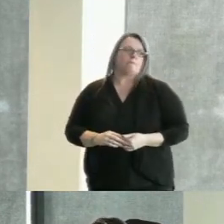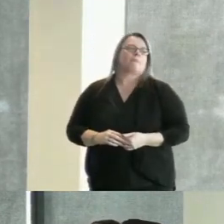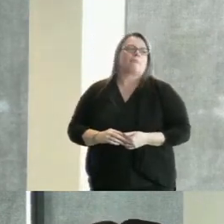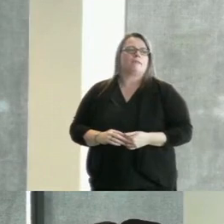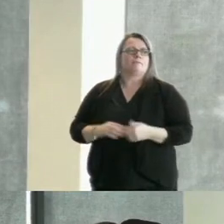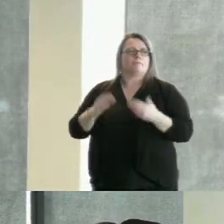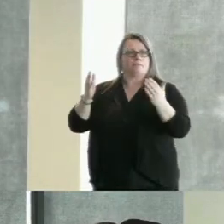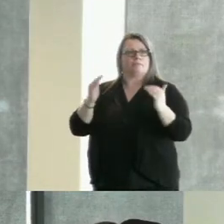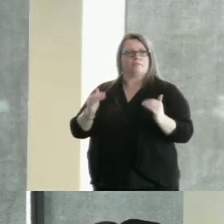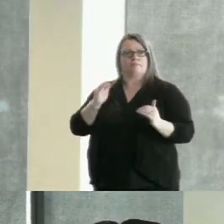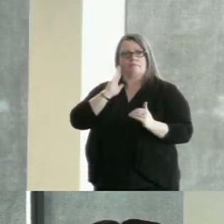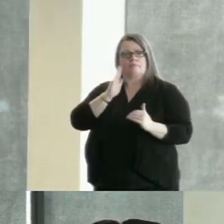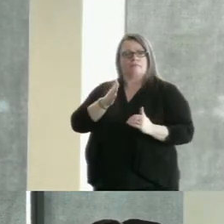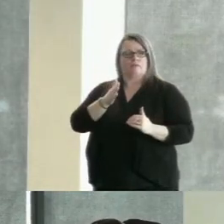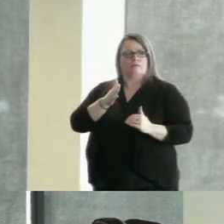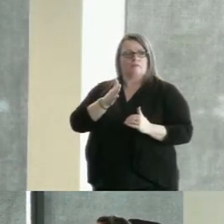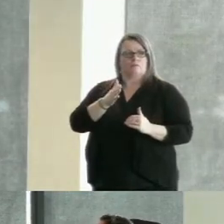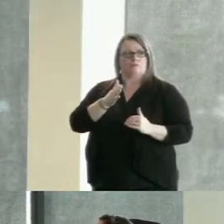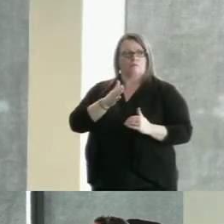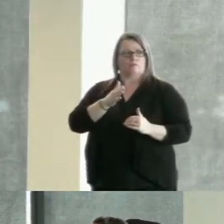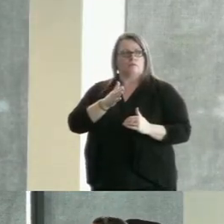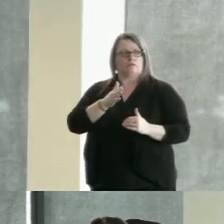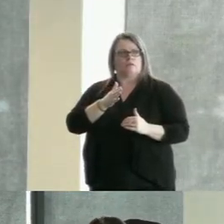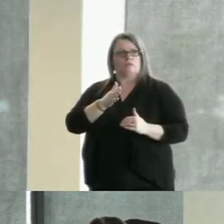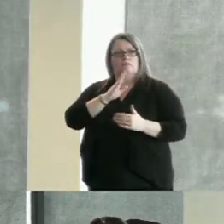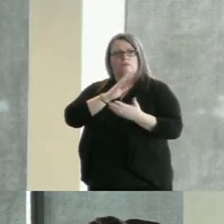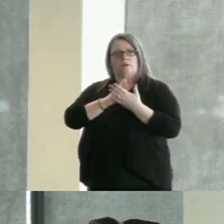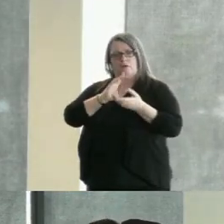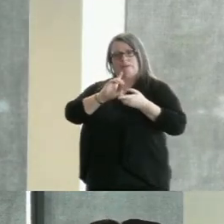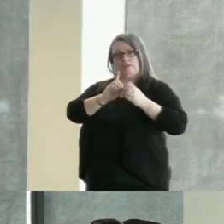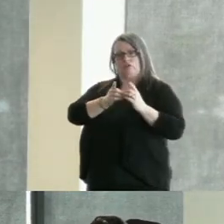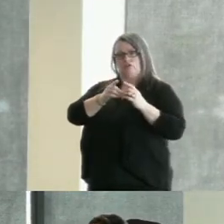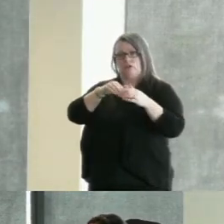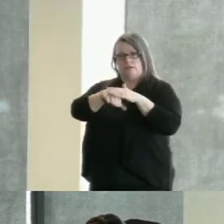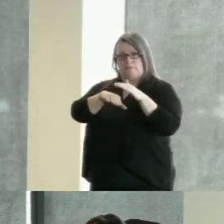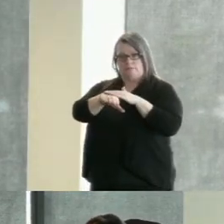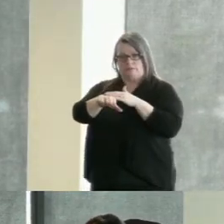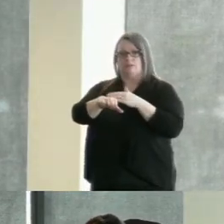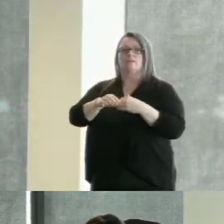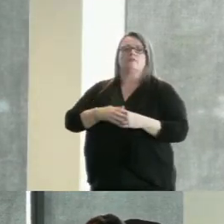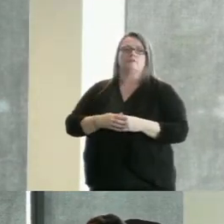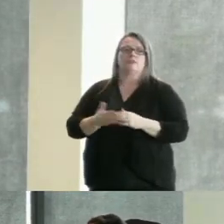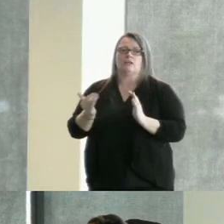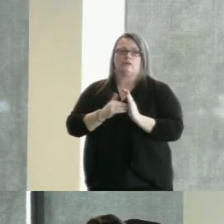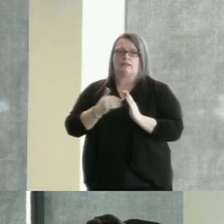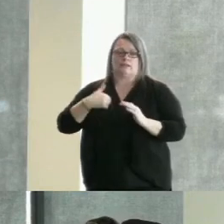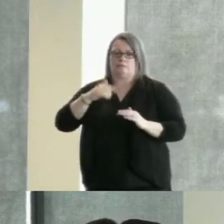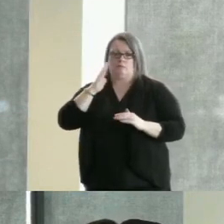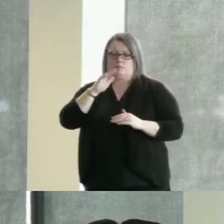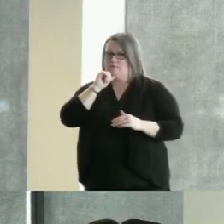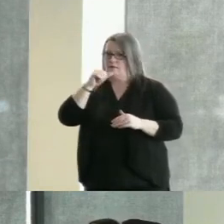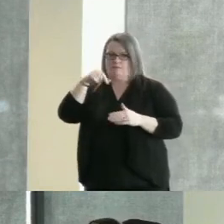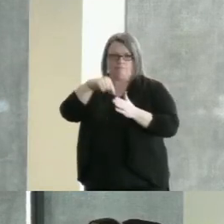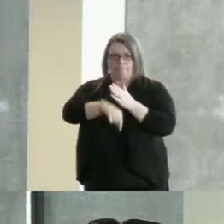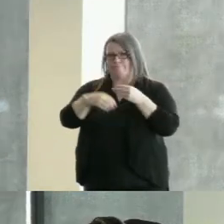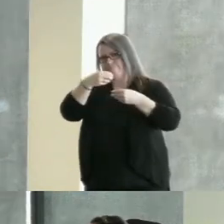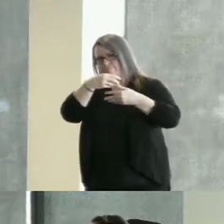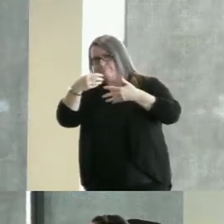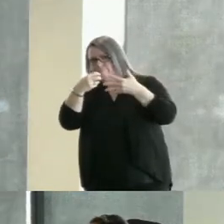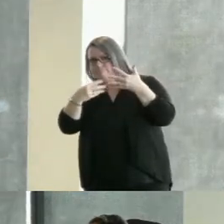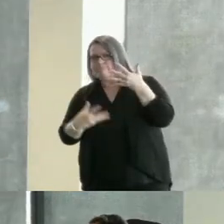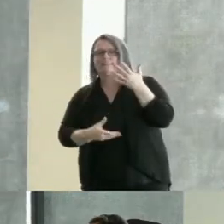So now we're going to move on to digital accessibility. And again, I will not go through all of these. I'll just go